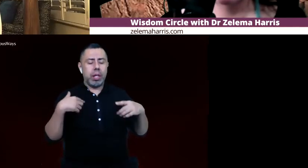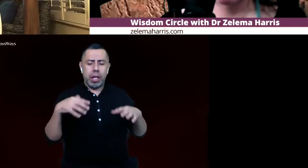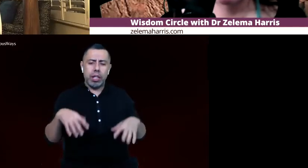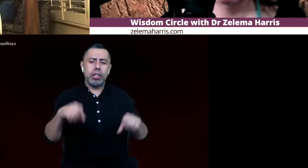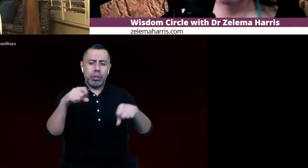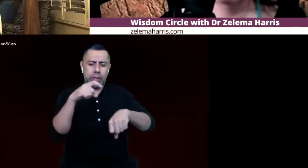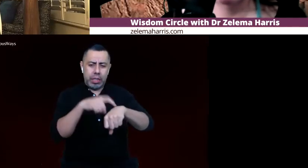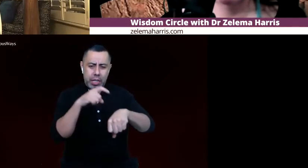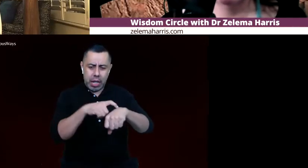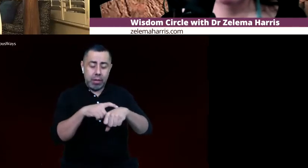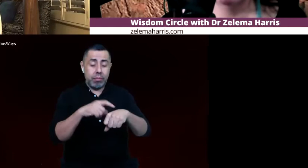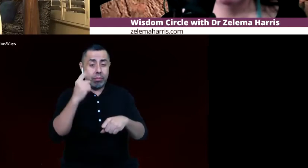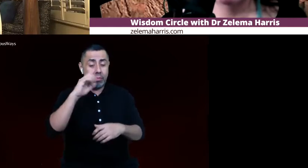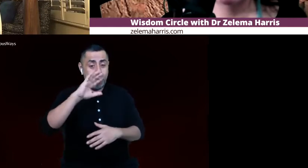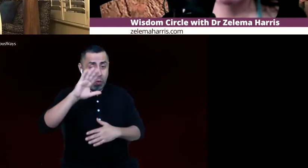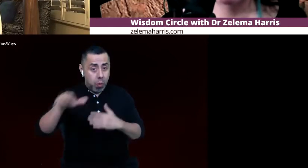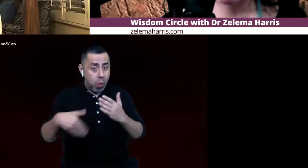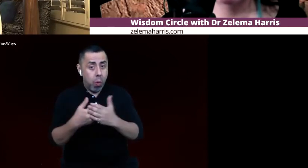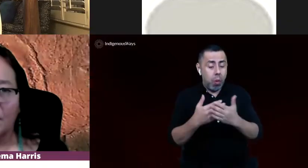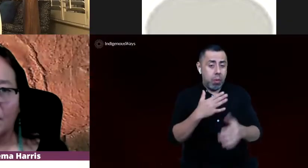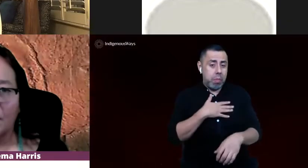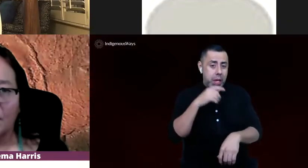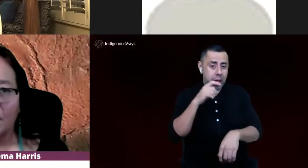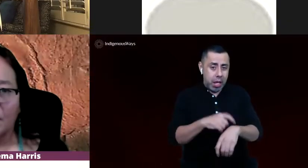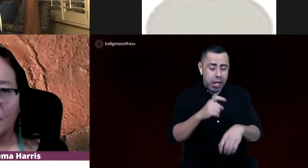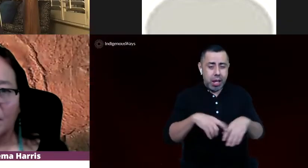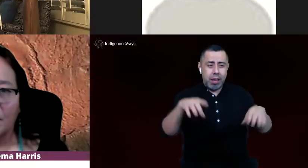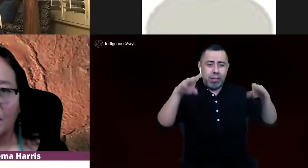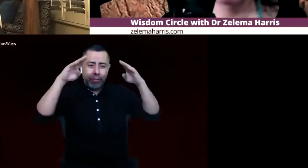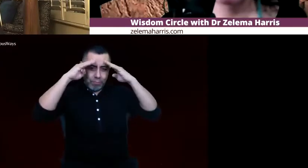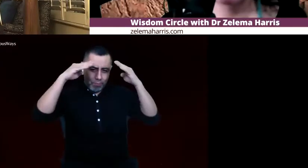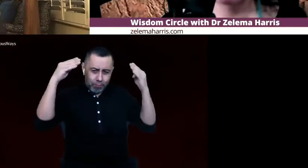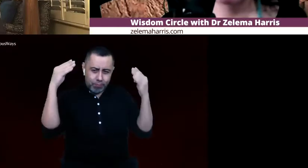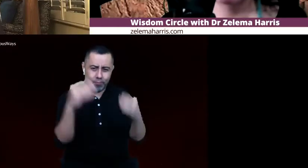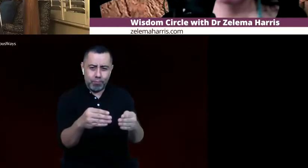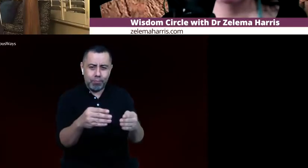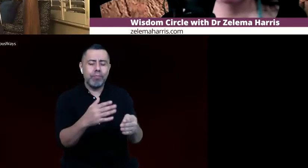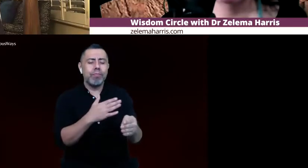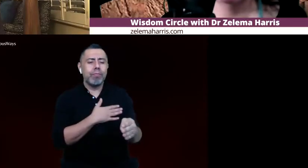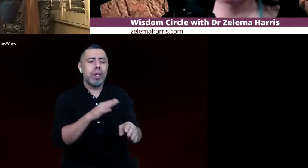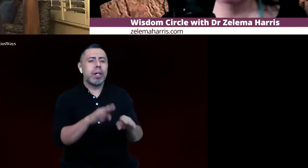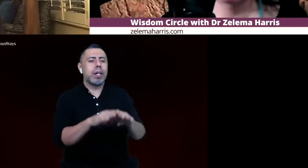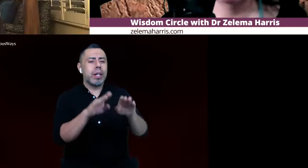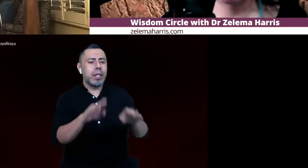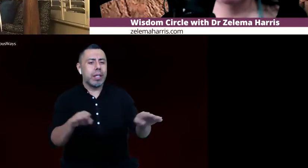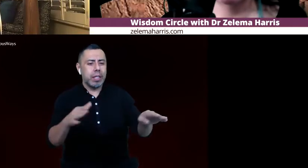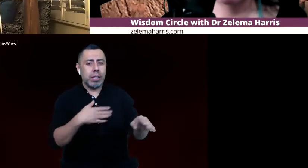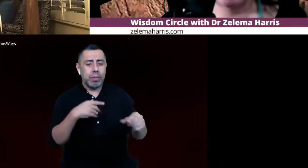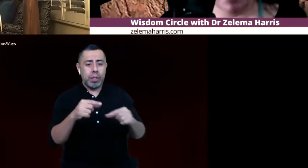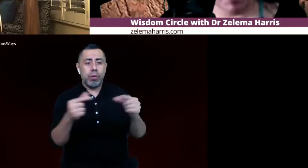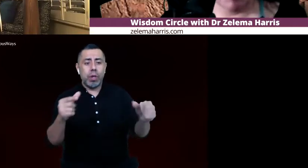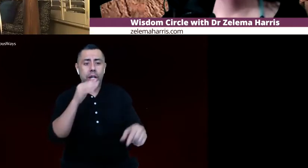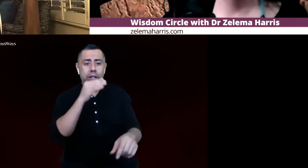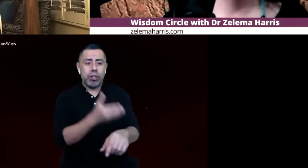to my children, granddaughter. I did volunteer work. I've always volunteered.